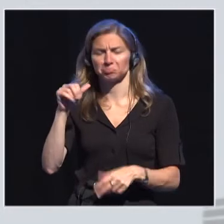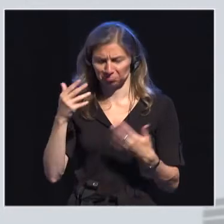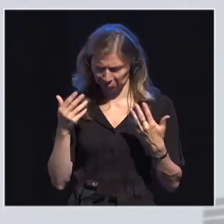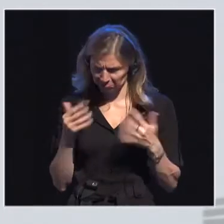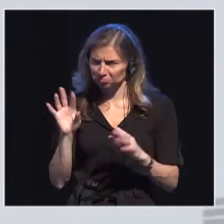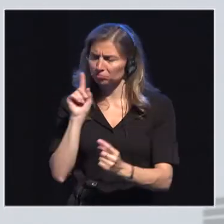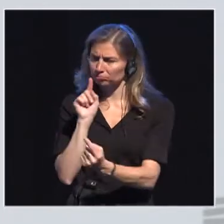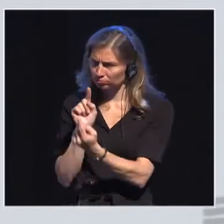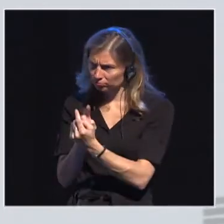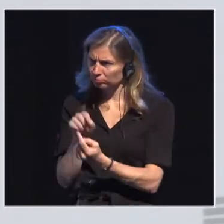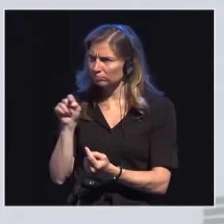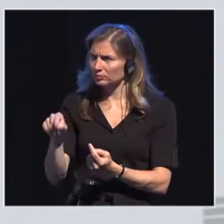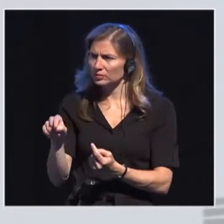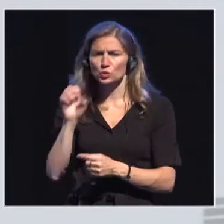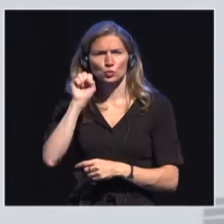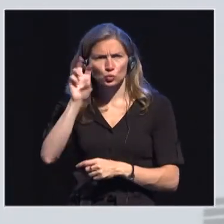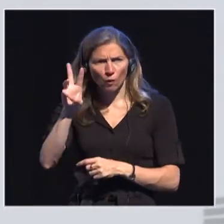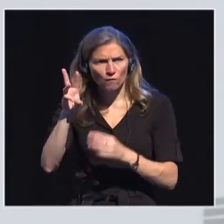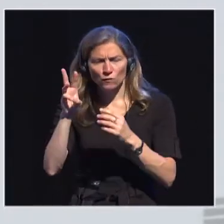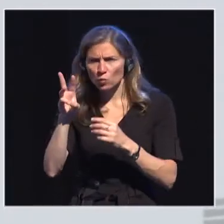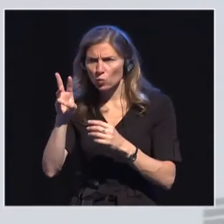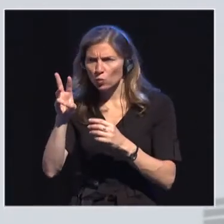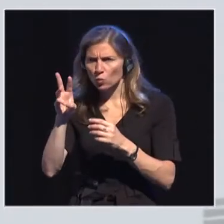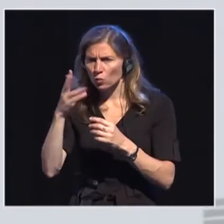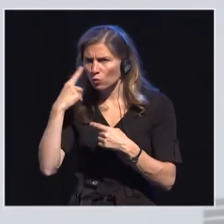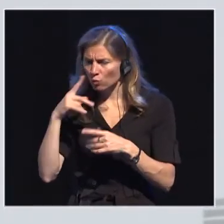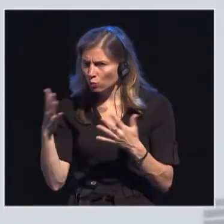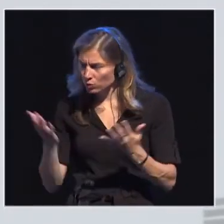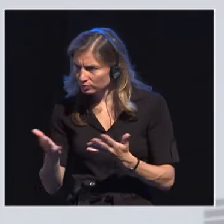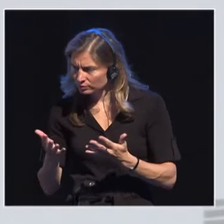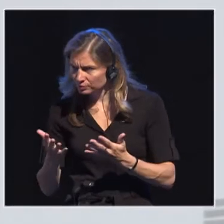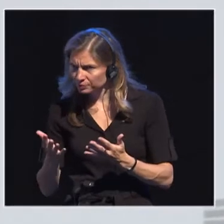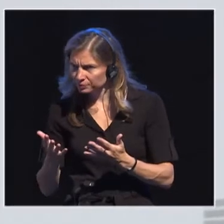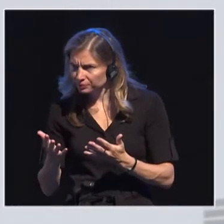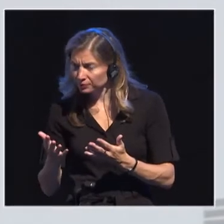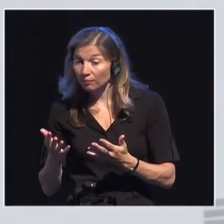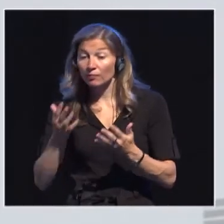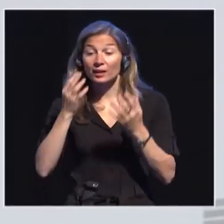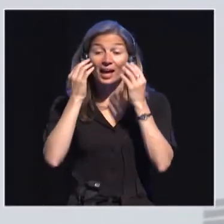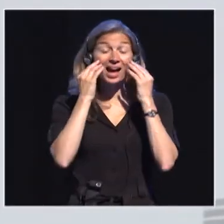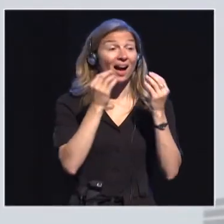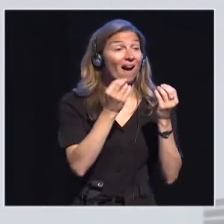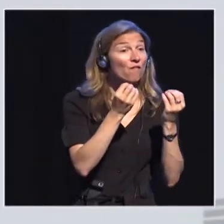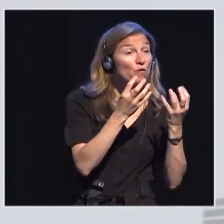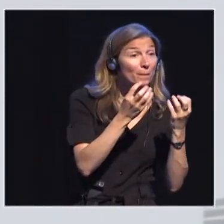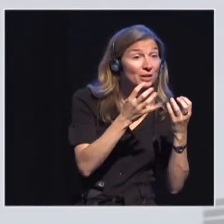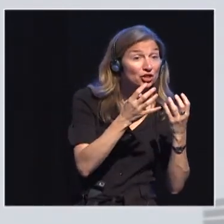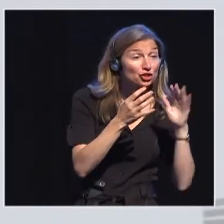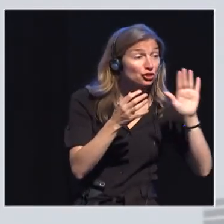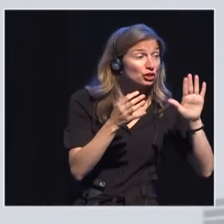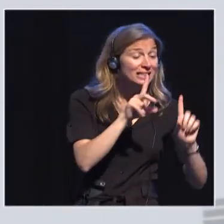created a software solution to the government which allows to compare information through different